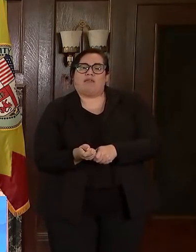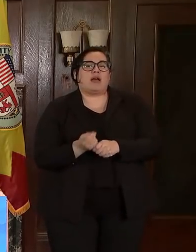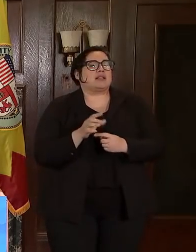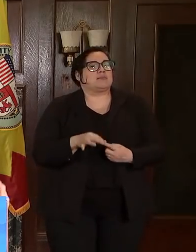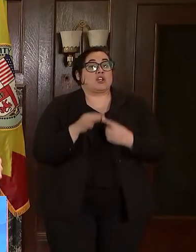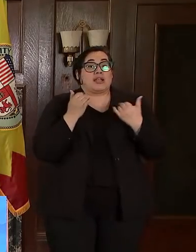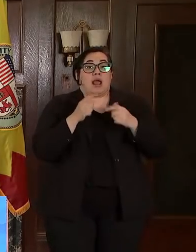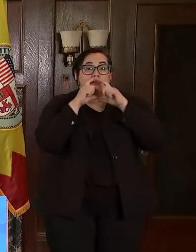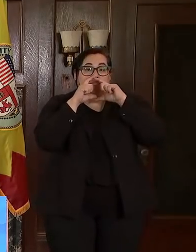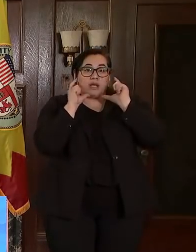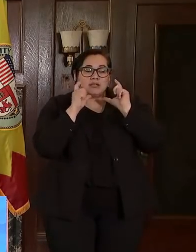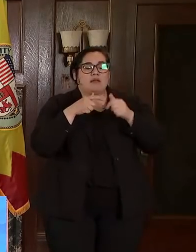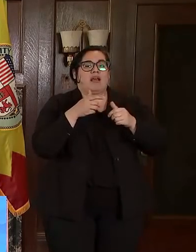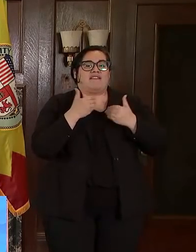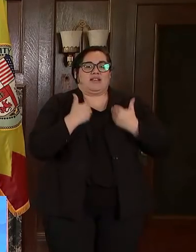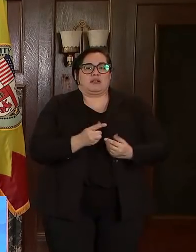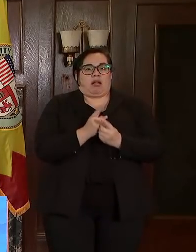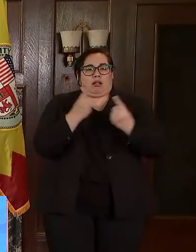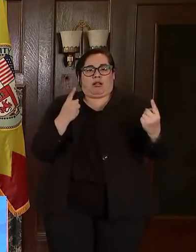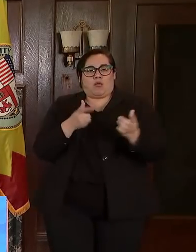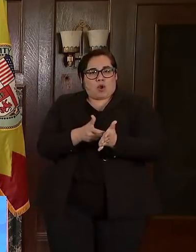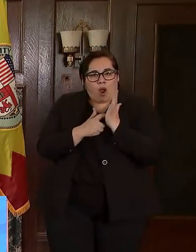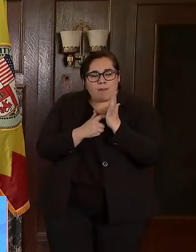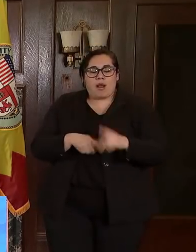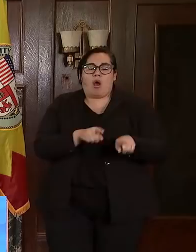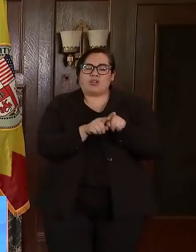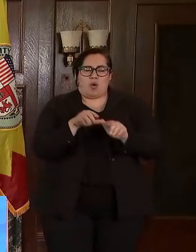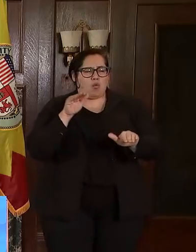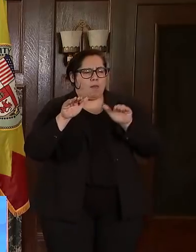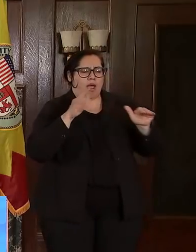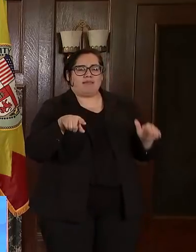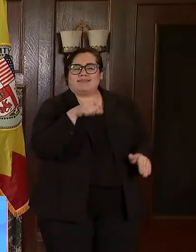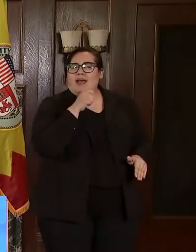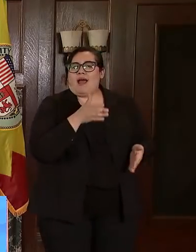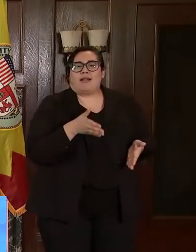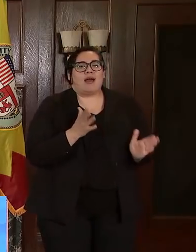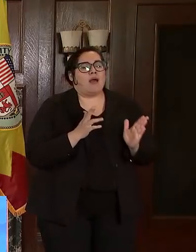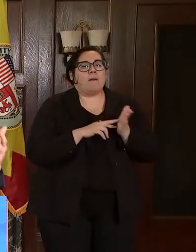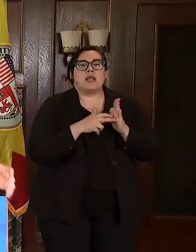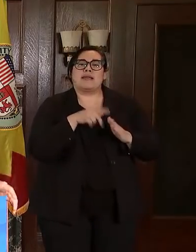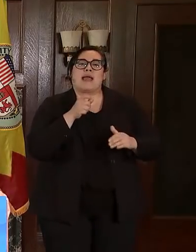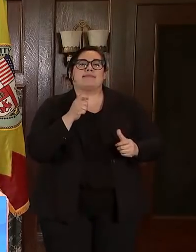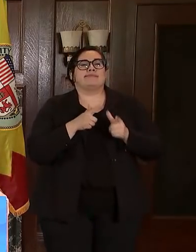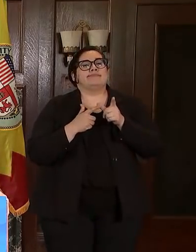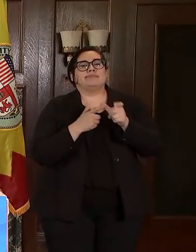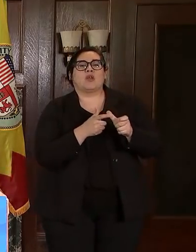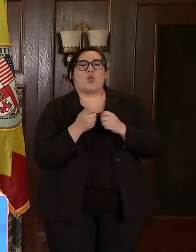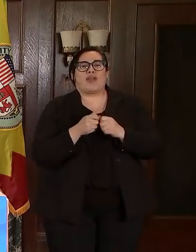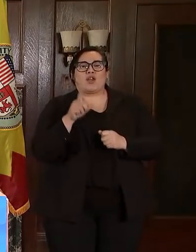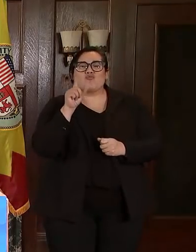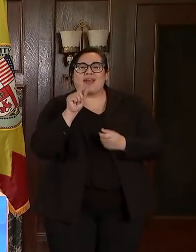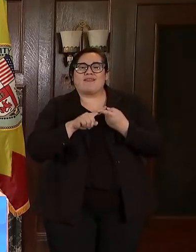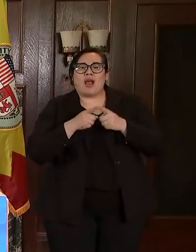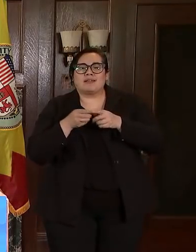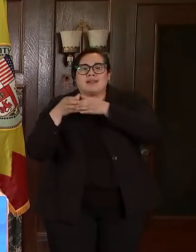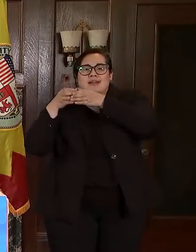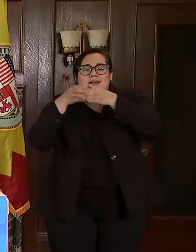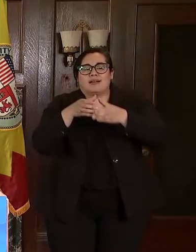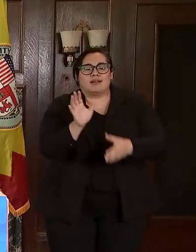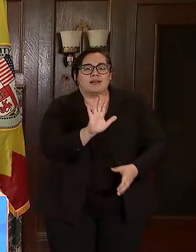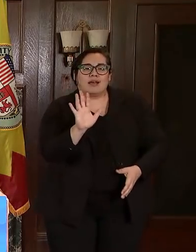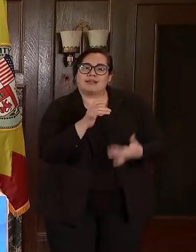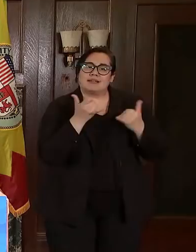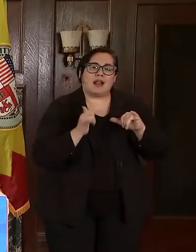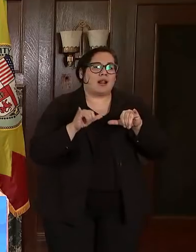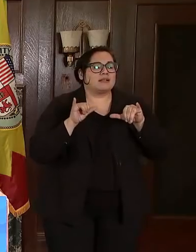with face coverings, the physical distancing requirements, and a reminder, this doesn't allow you to go for a jog with 20 friends. This is about staying still